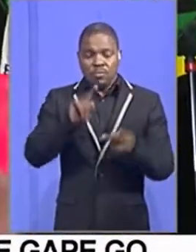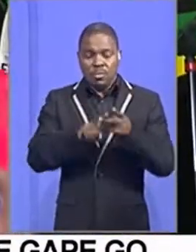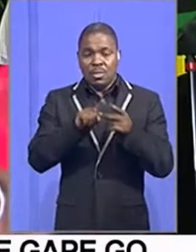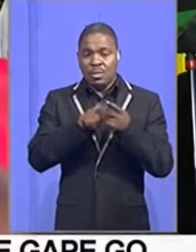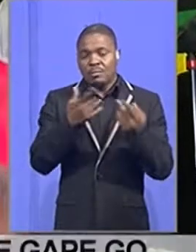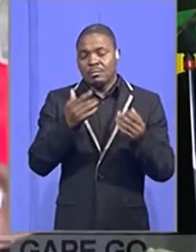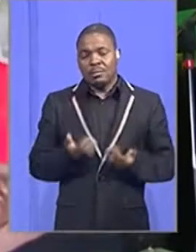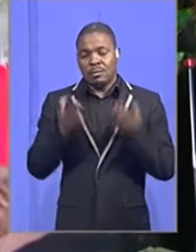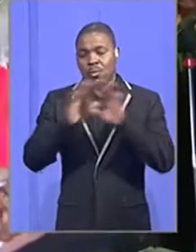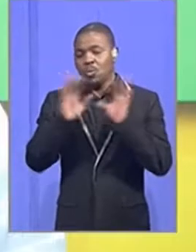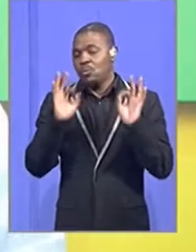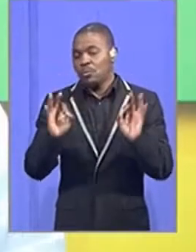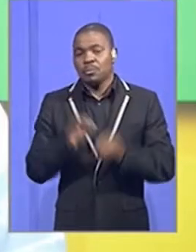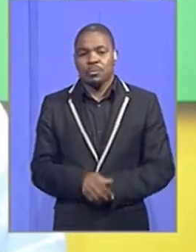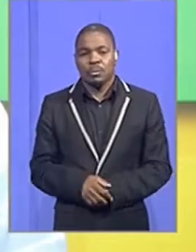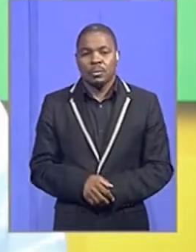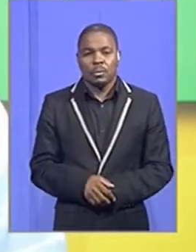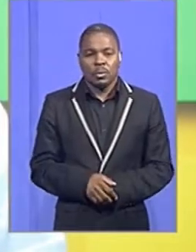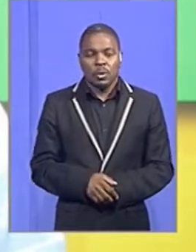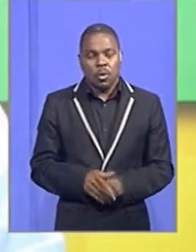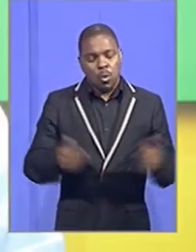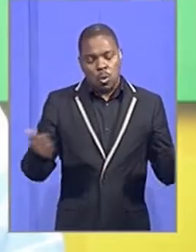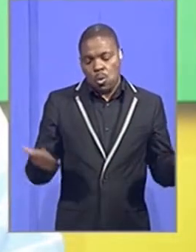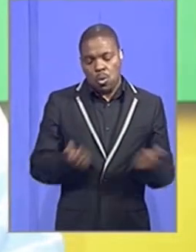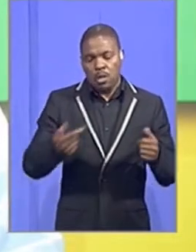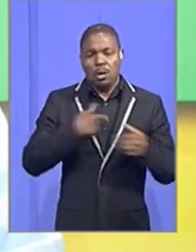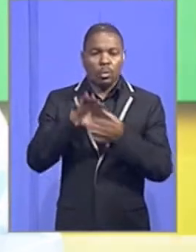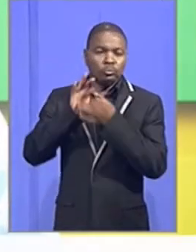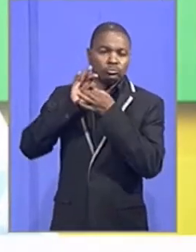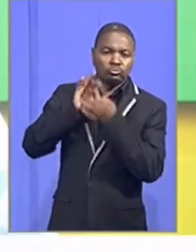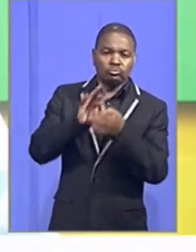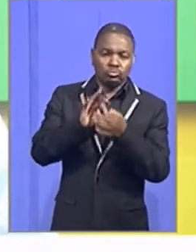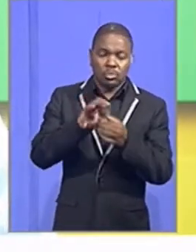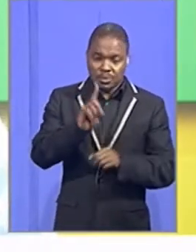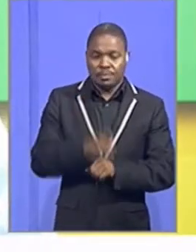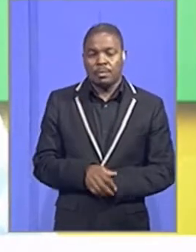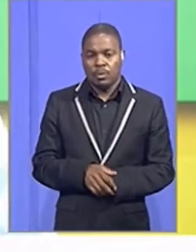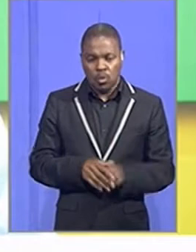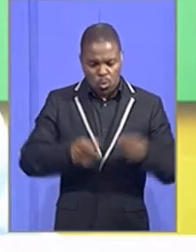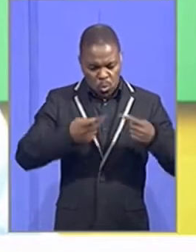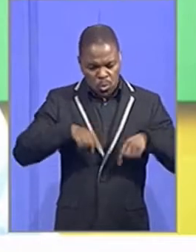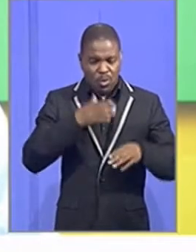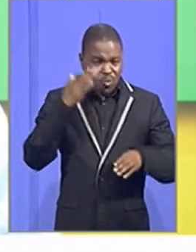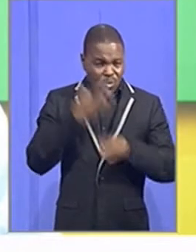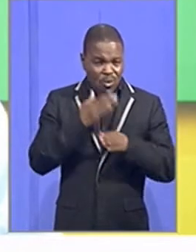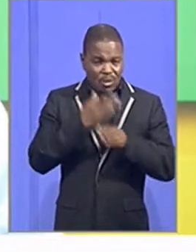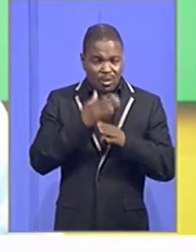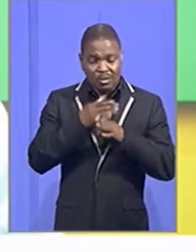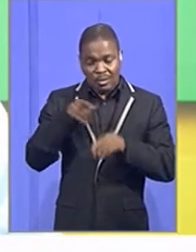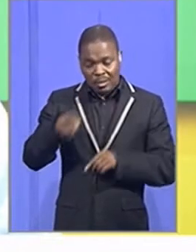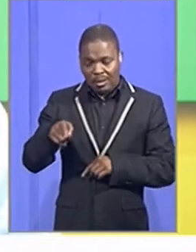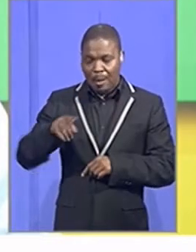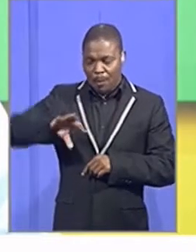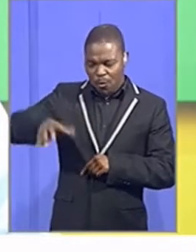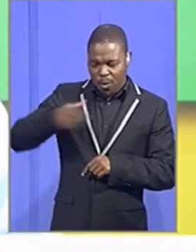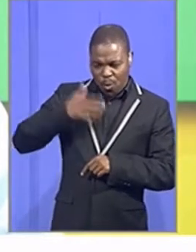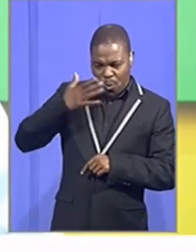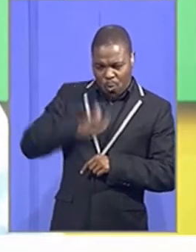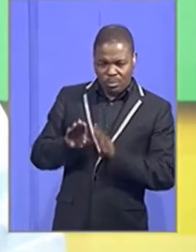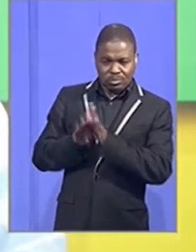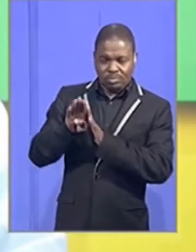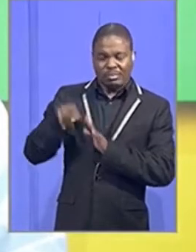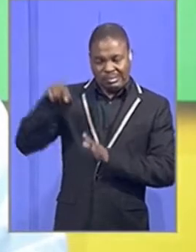ya thebolo ditirelo. We've already committed ourselves that we are working towards a province we want, a province that is